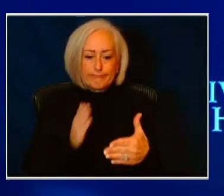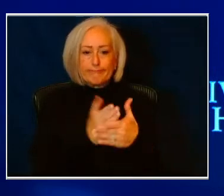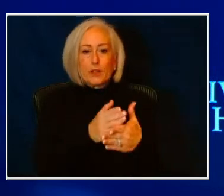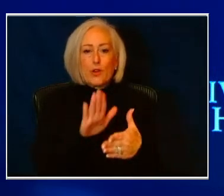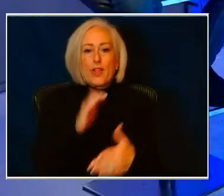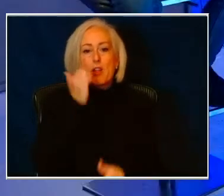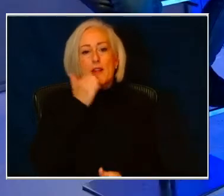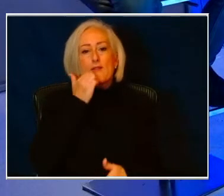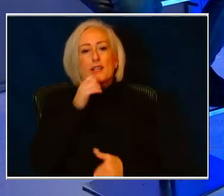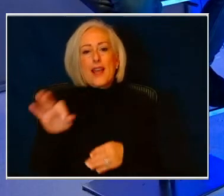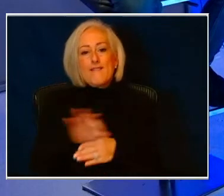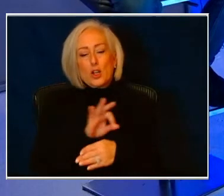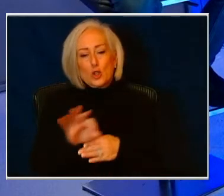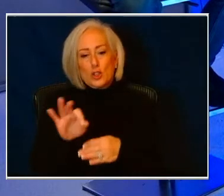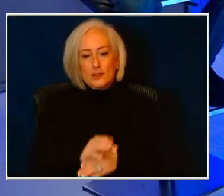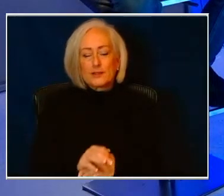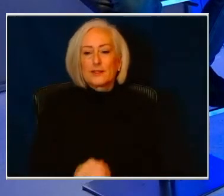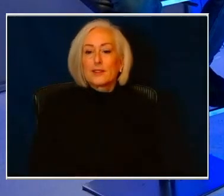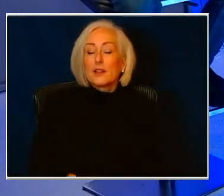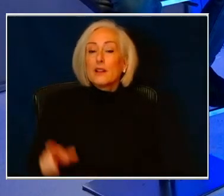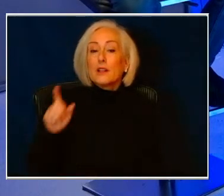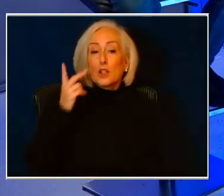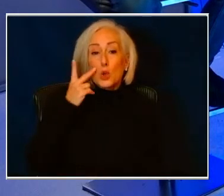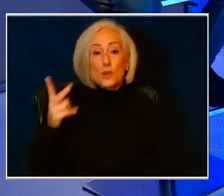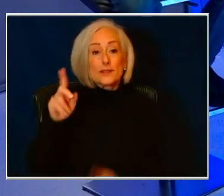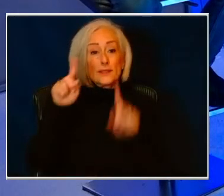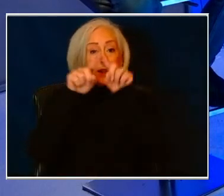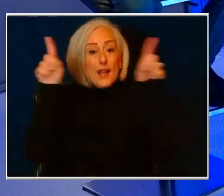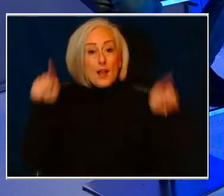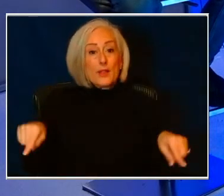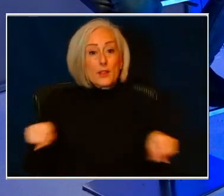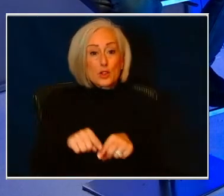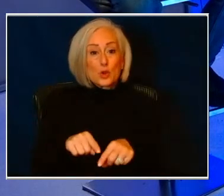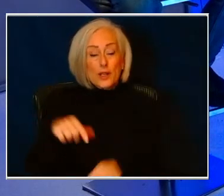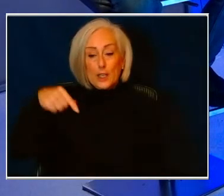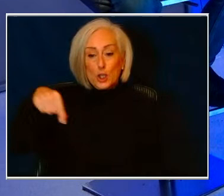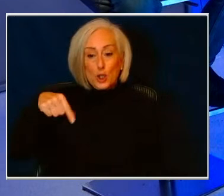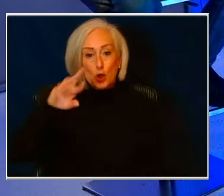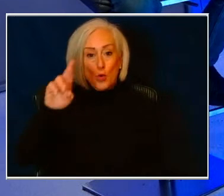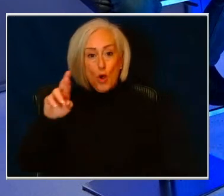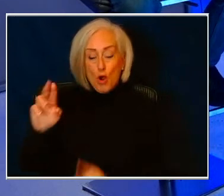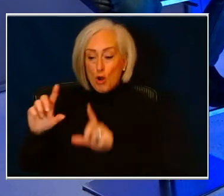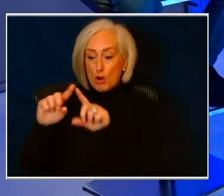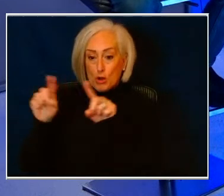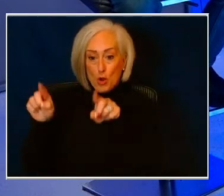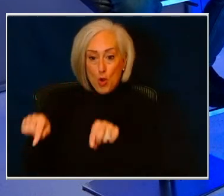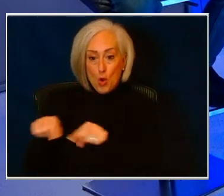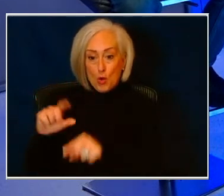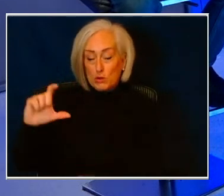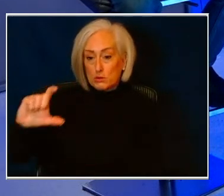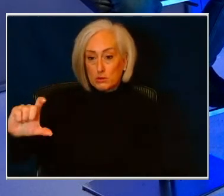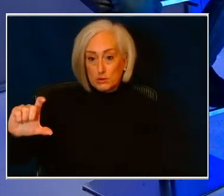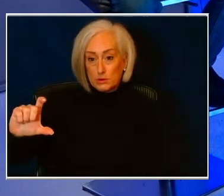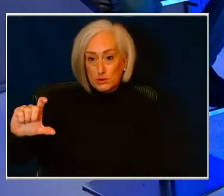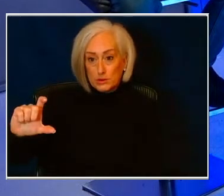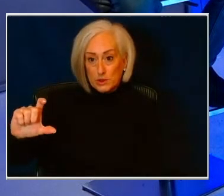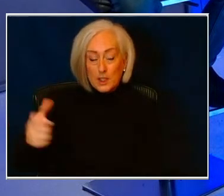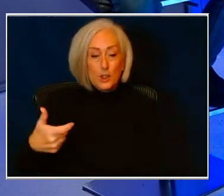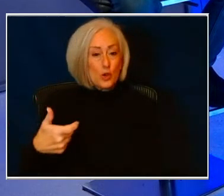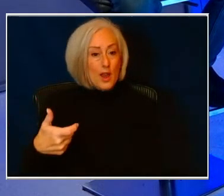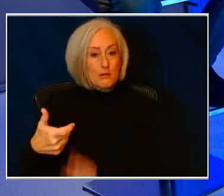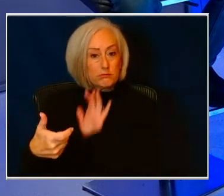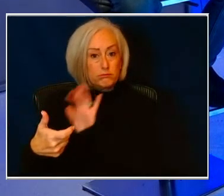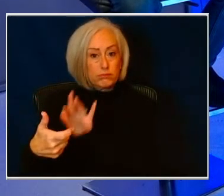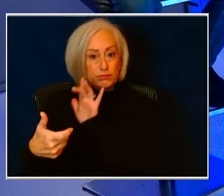for. I want to put a QR code up on the screen, and it is for more information about resources here at the KU Alzheimer's Disease Research